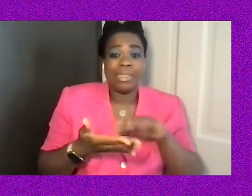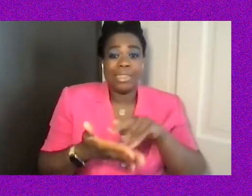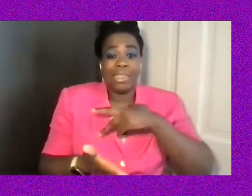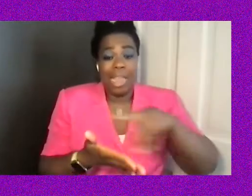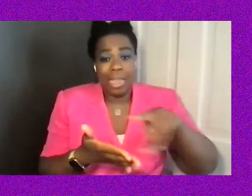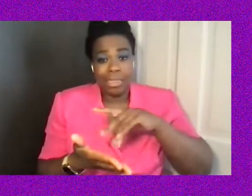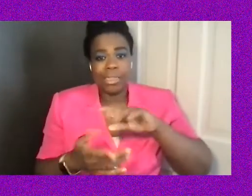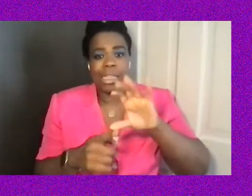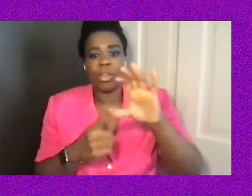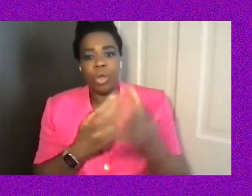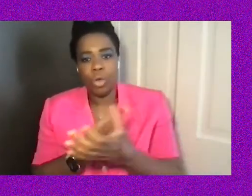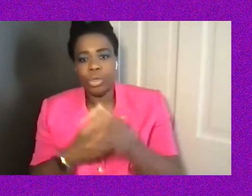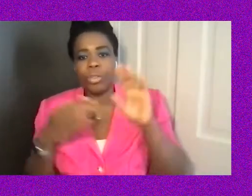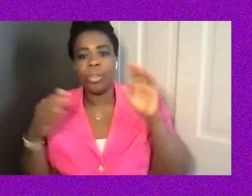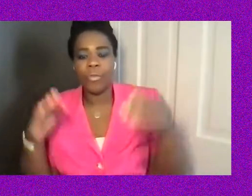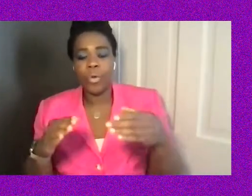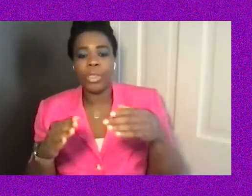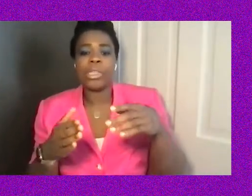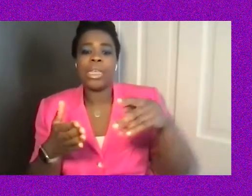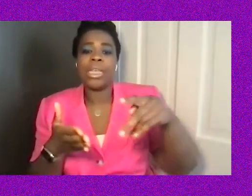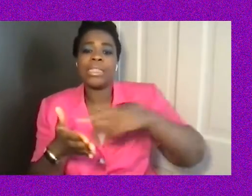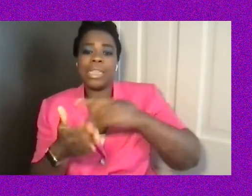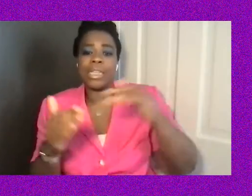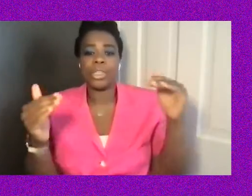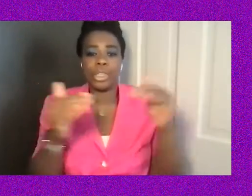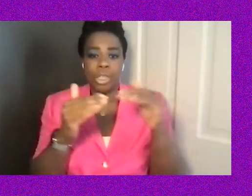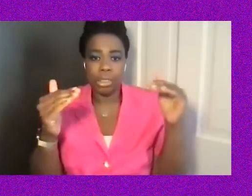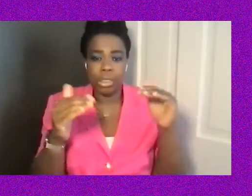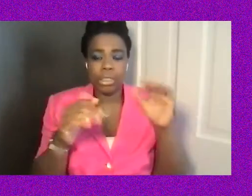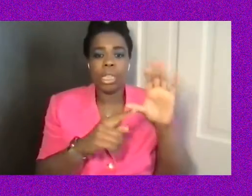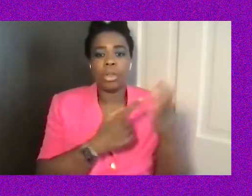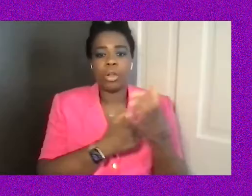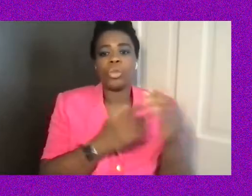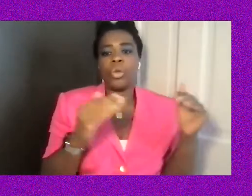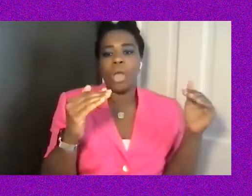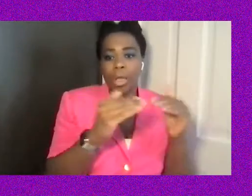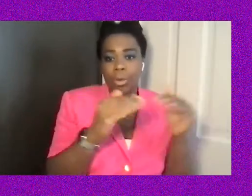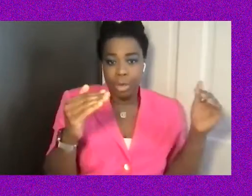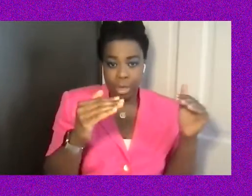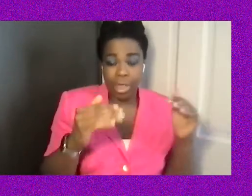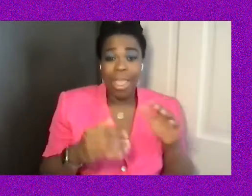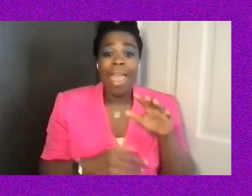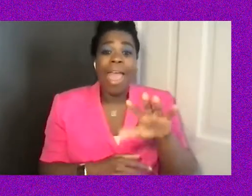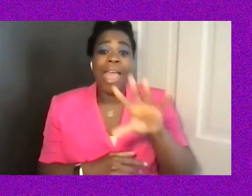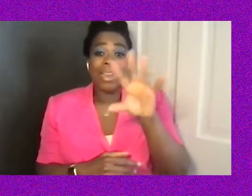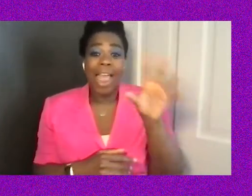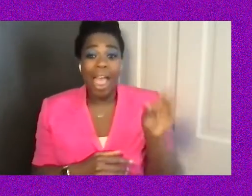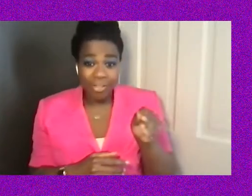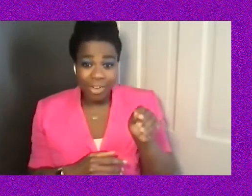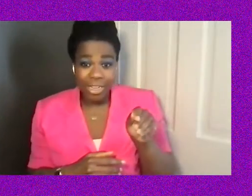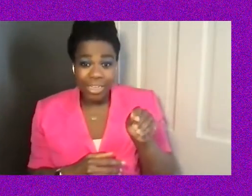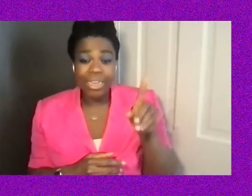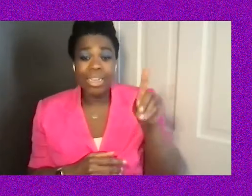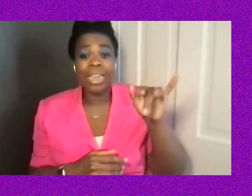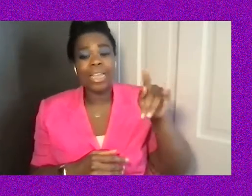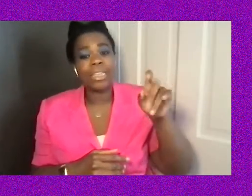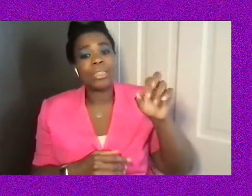and cultural equity, and their mission is to uplift African diasporic traditions.